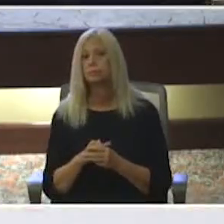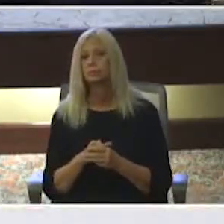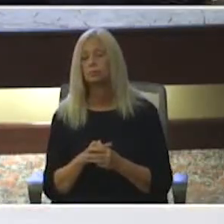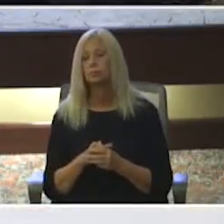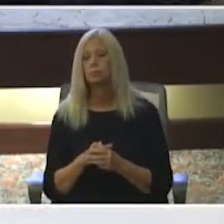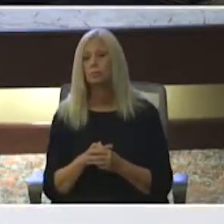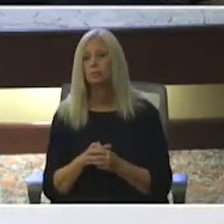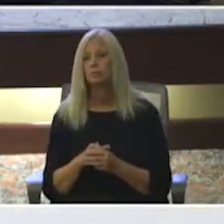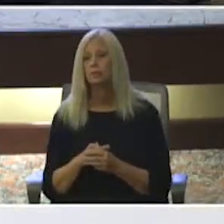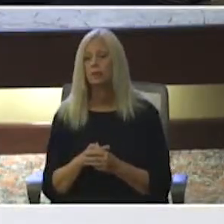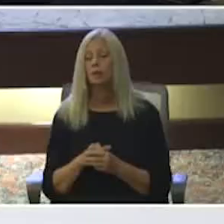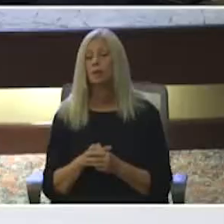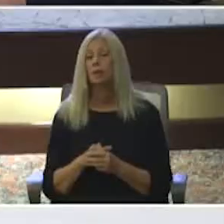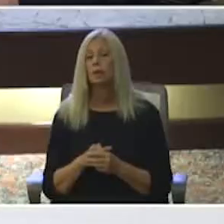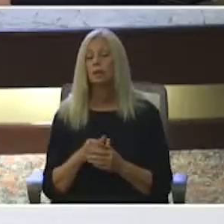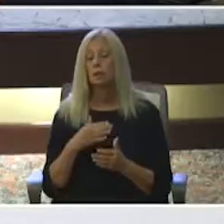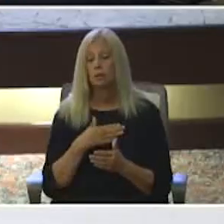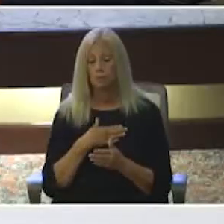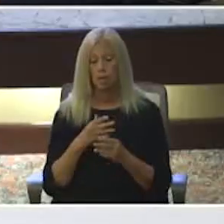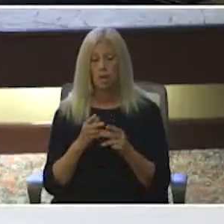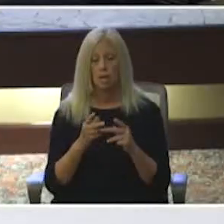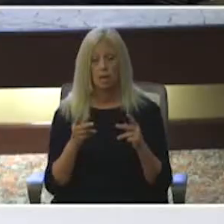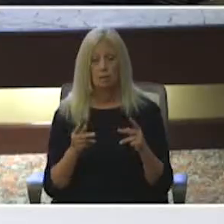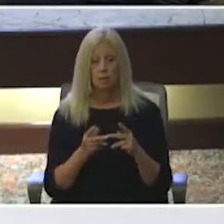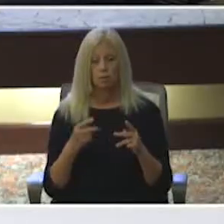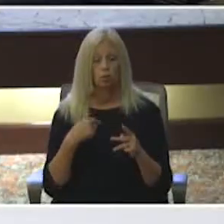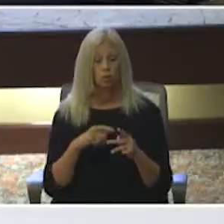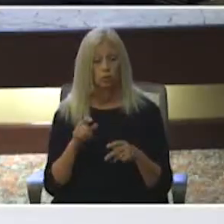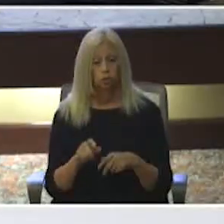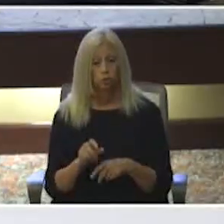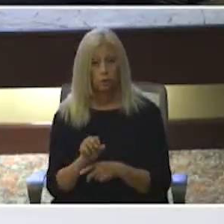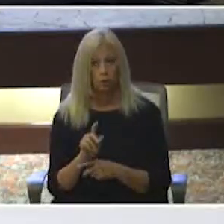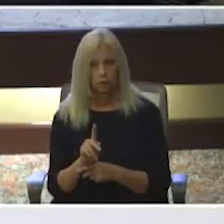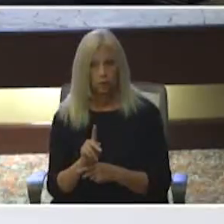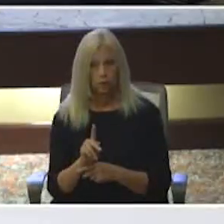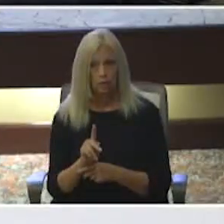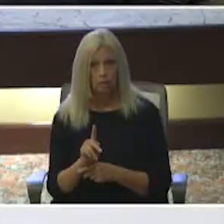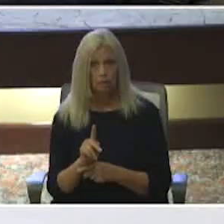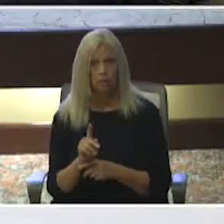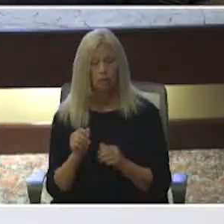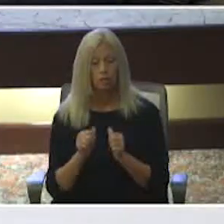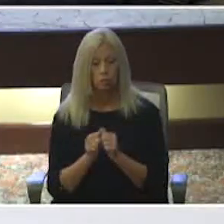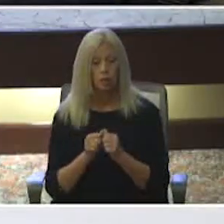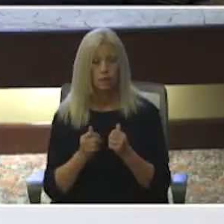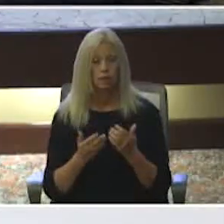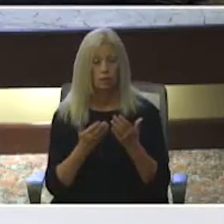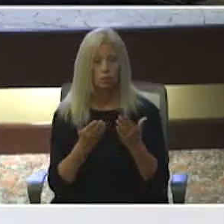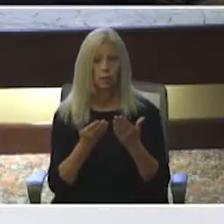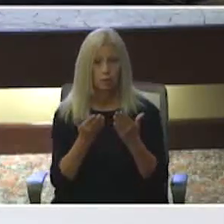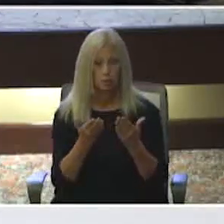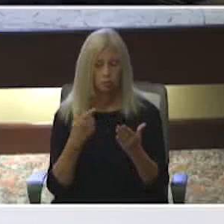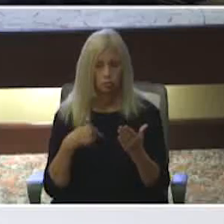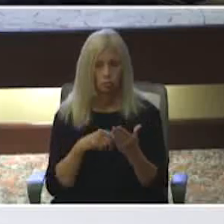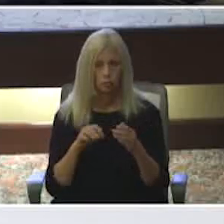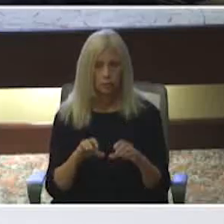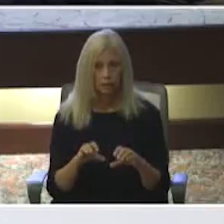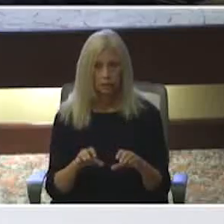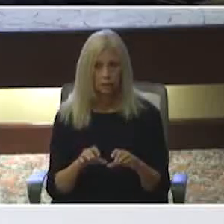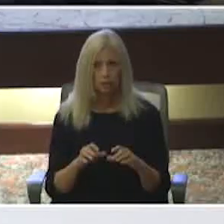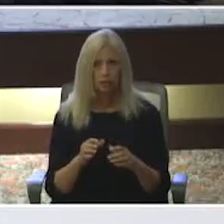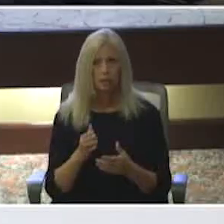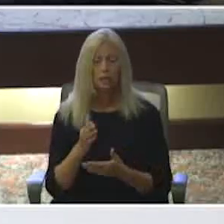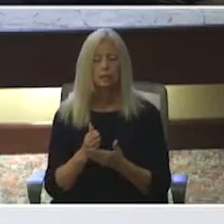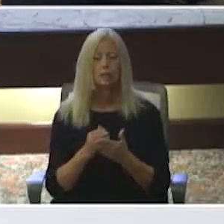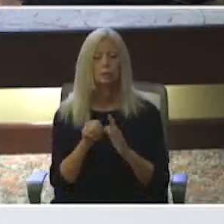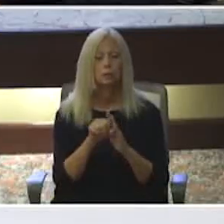my impression is that we should be okay, especially with the research and the recommendations we did. There is some state